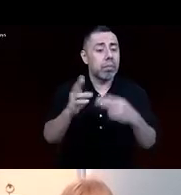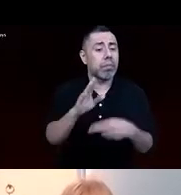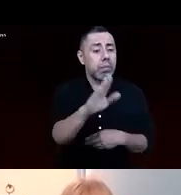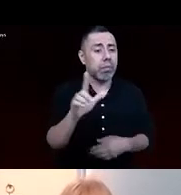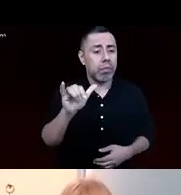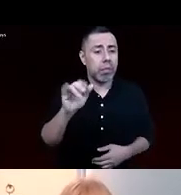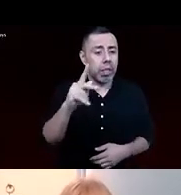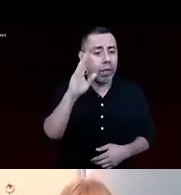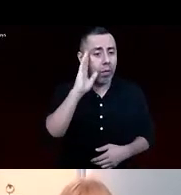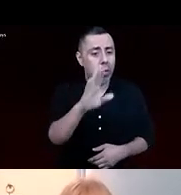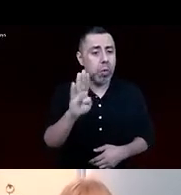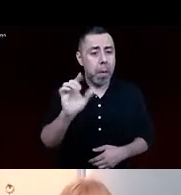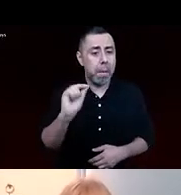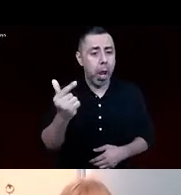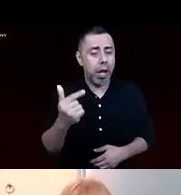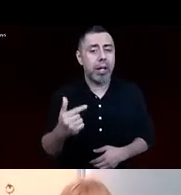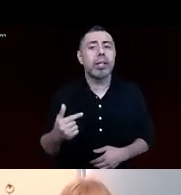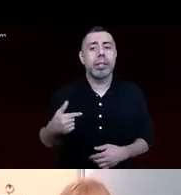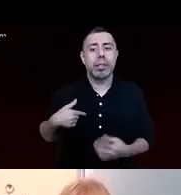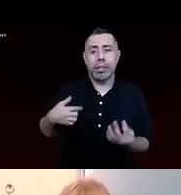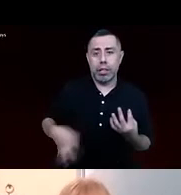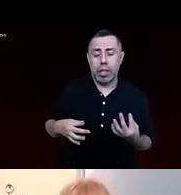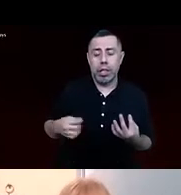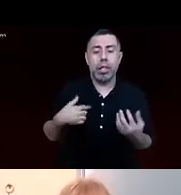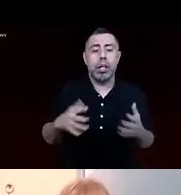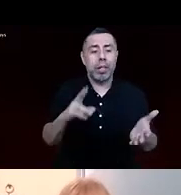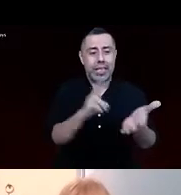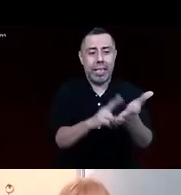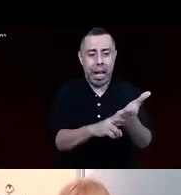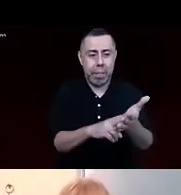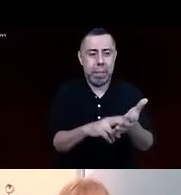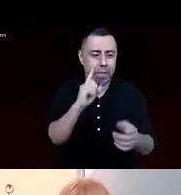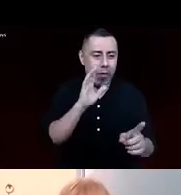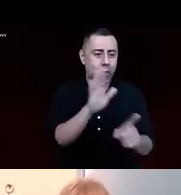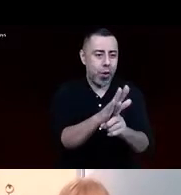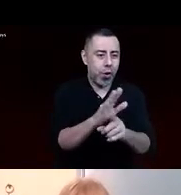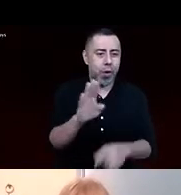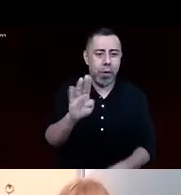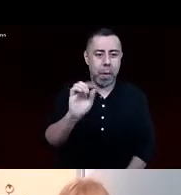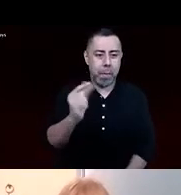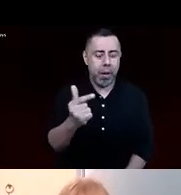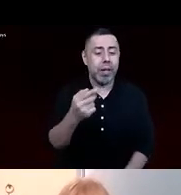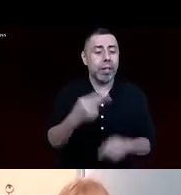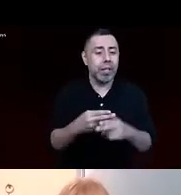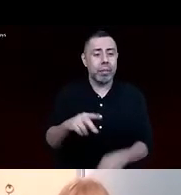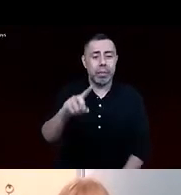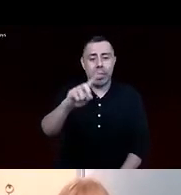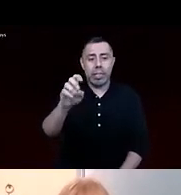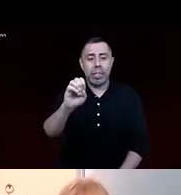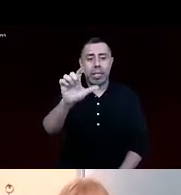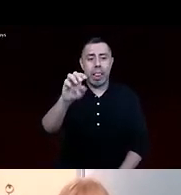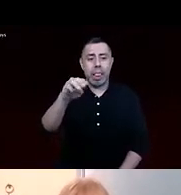actually signed up for Zelema's blog, and it's zelemaharris.com. Is that correct?